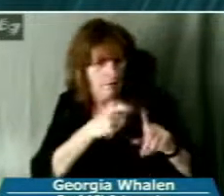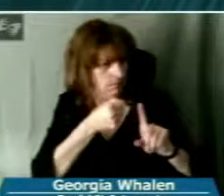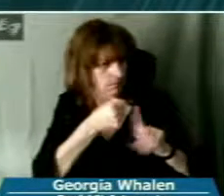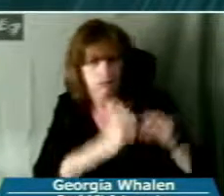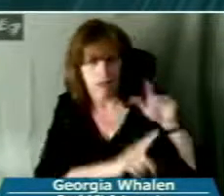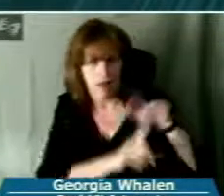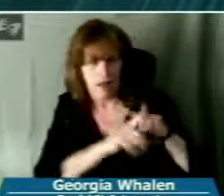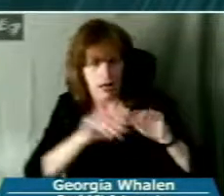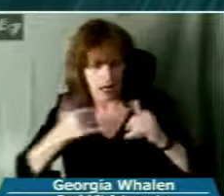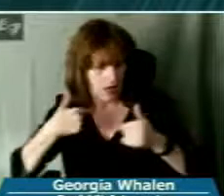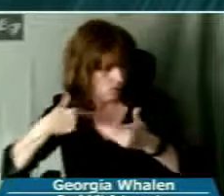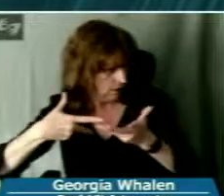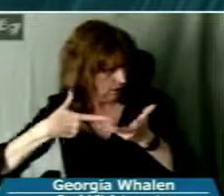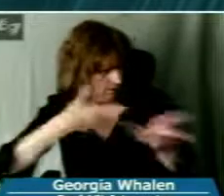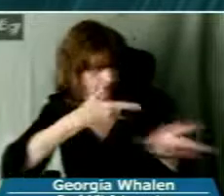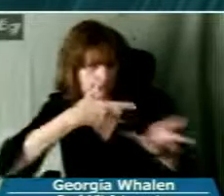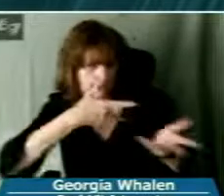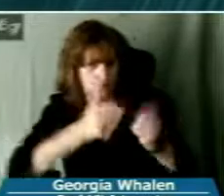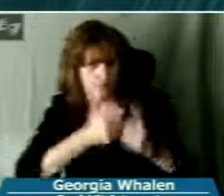really what that means is that